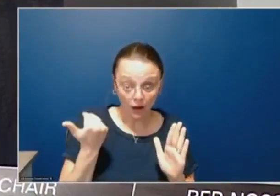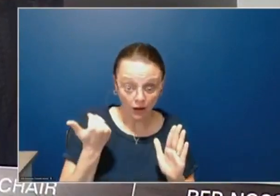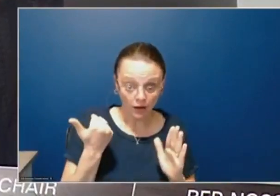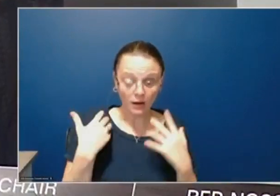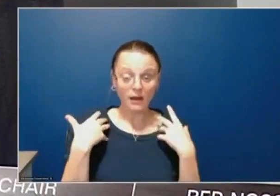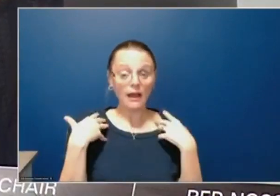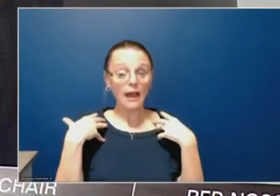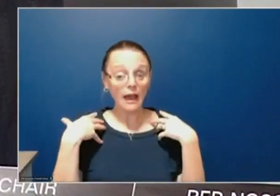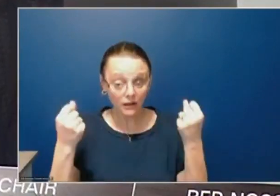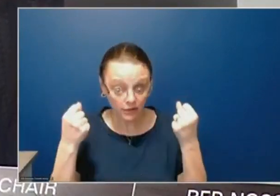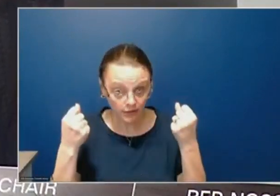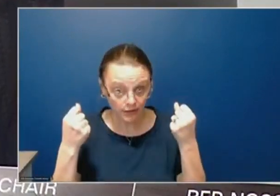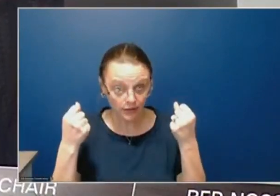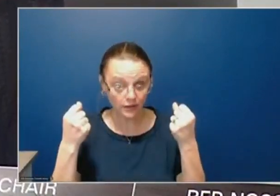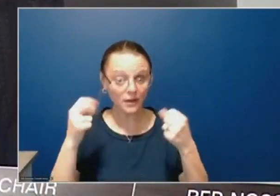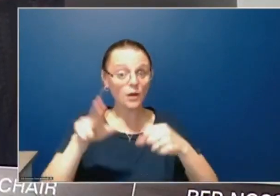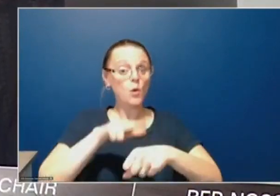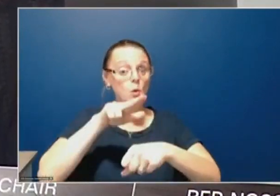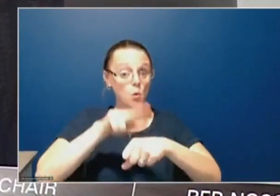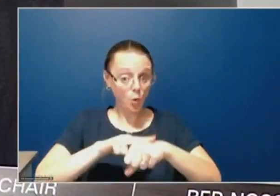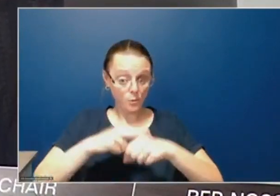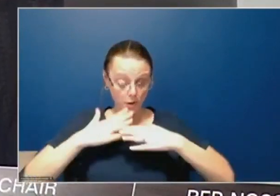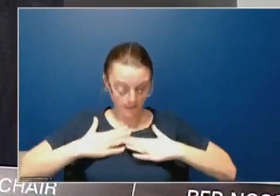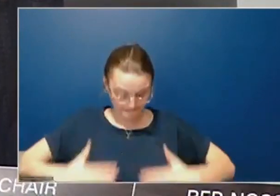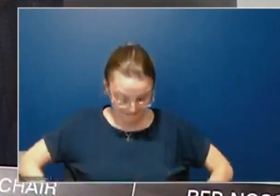healthy, normal bodies and